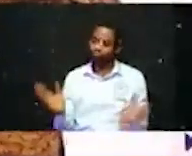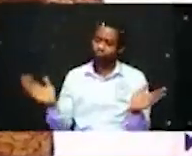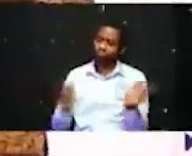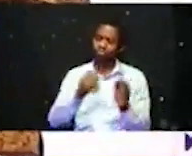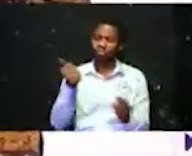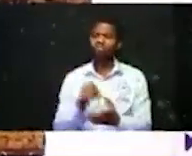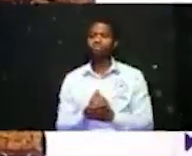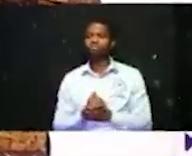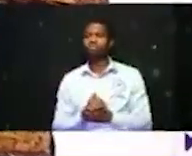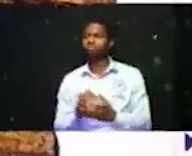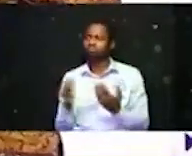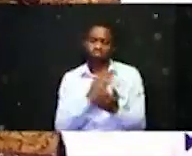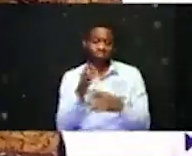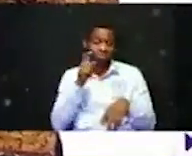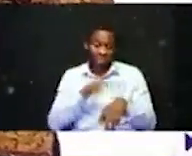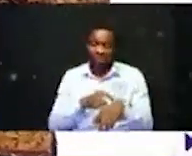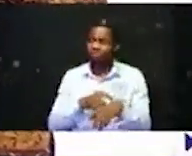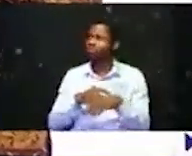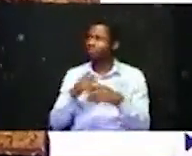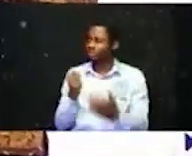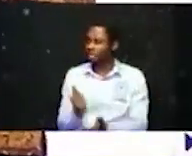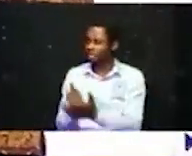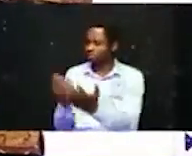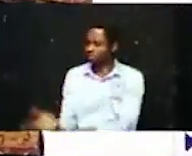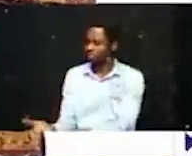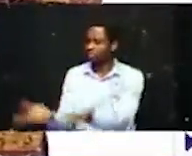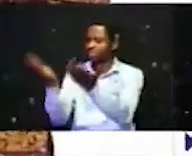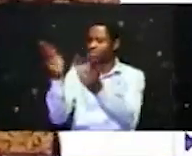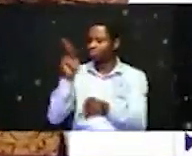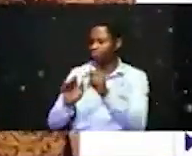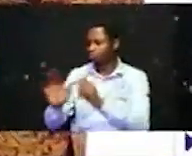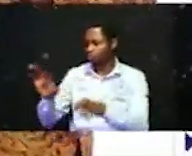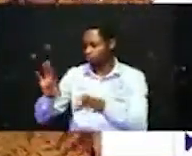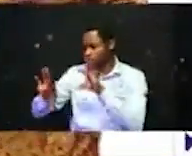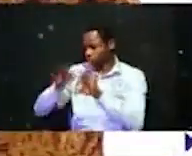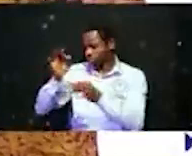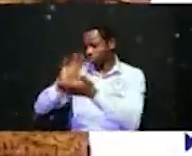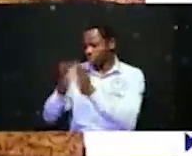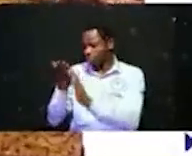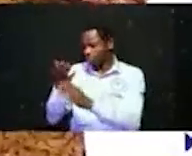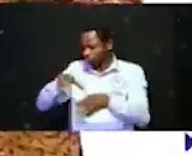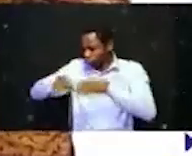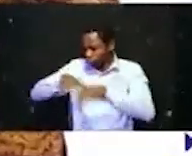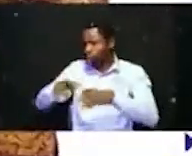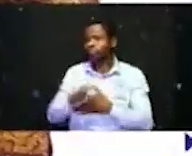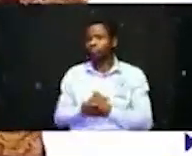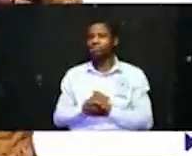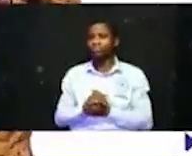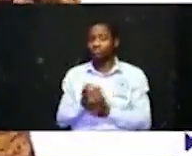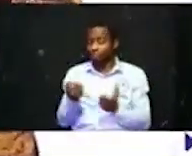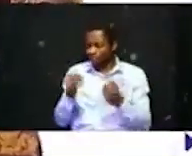At any particular time to lift people's spirit up. When you are like that, people will